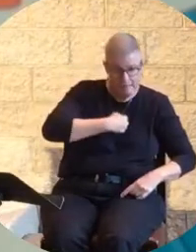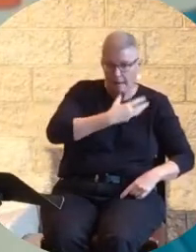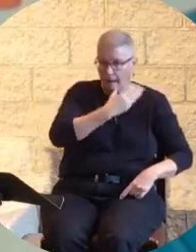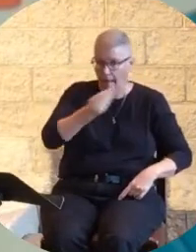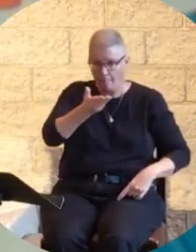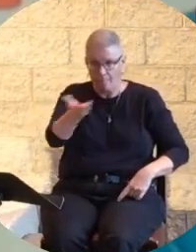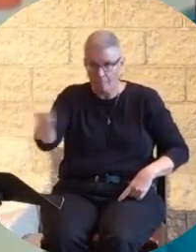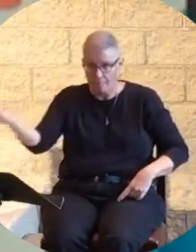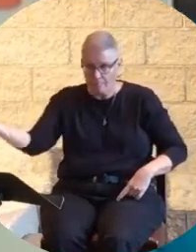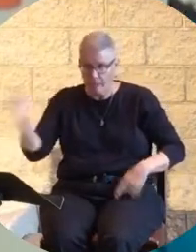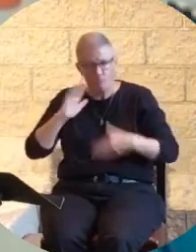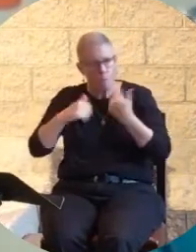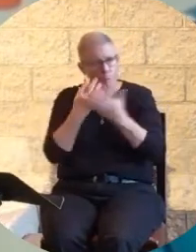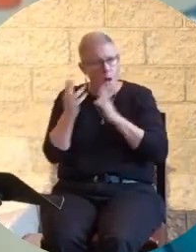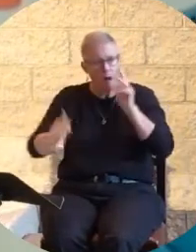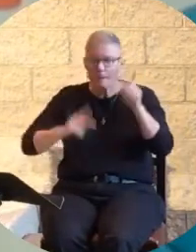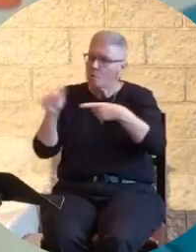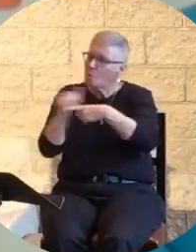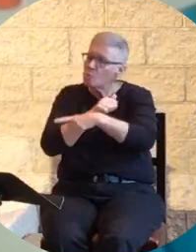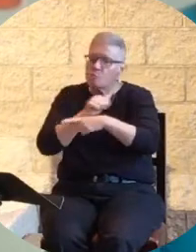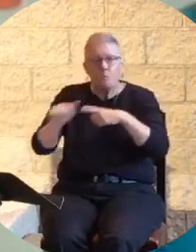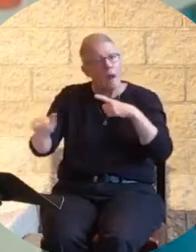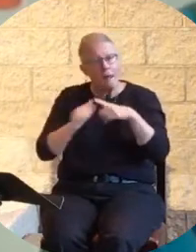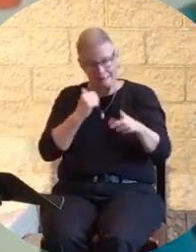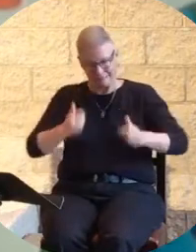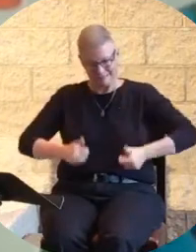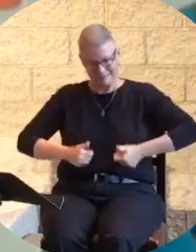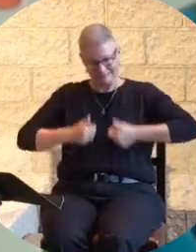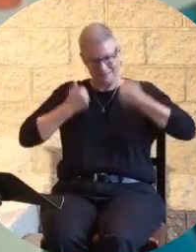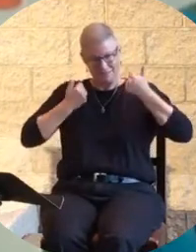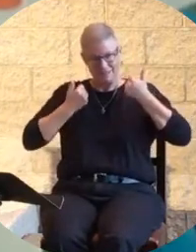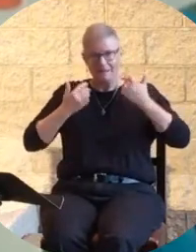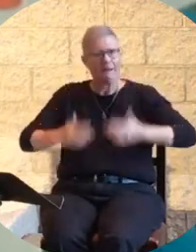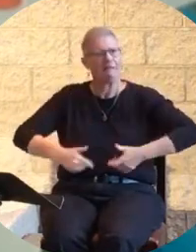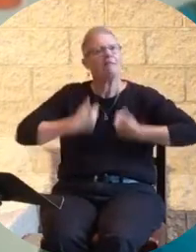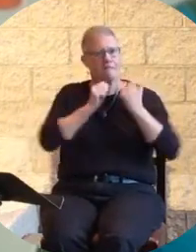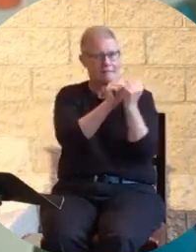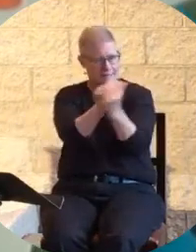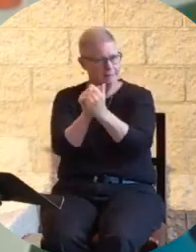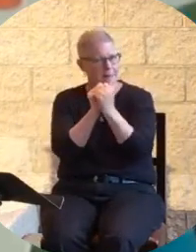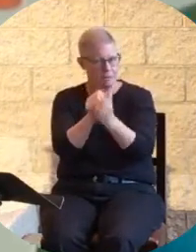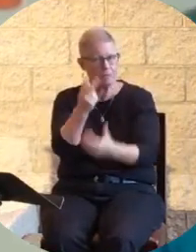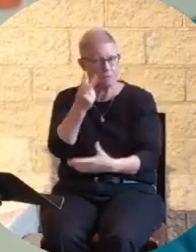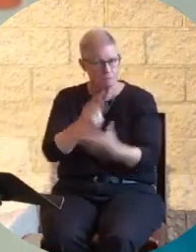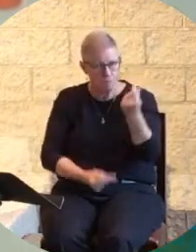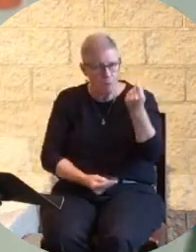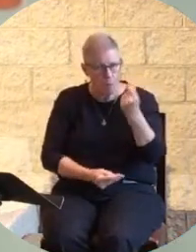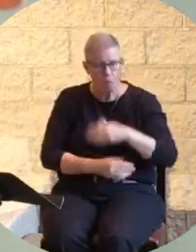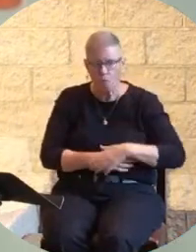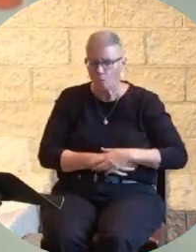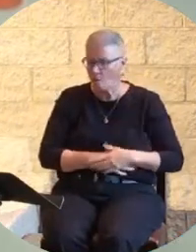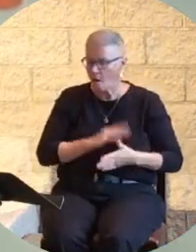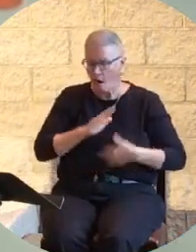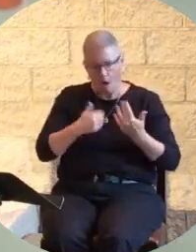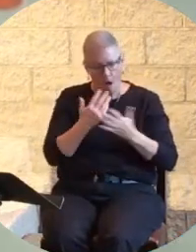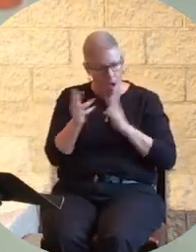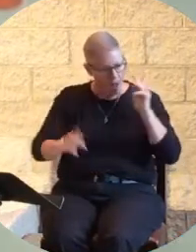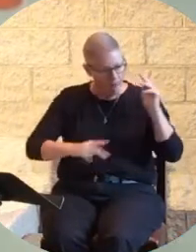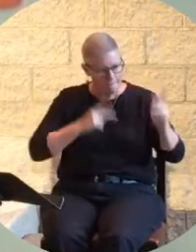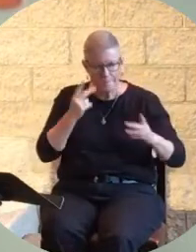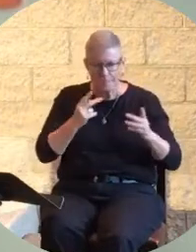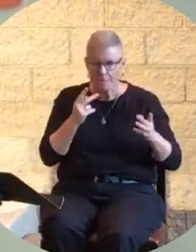people practice existence and coexistence, where all people move through life